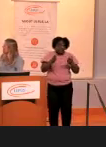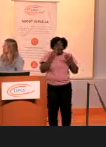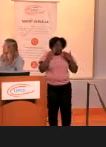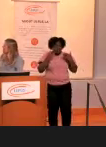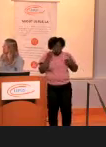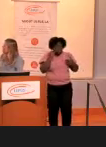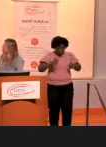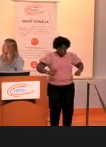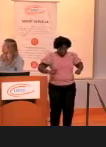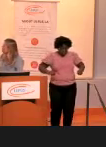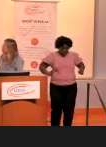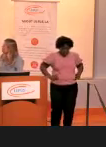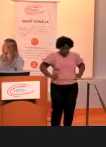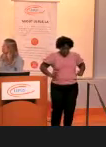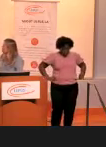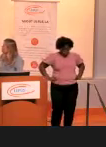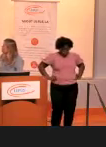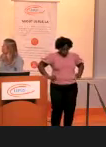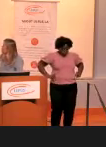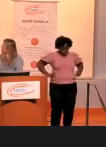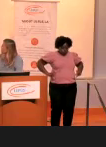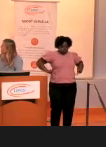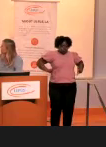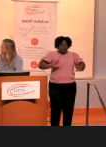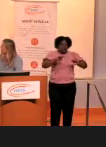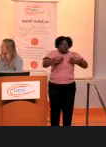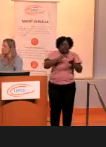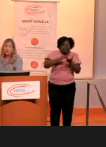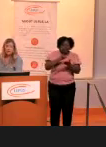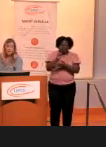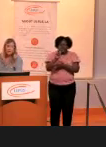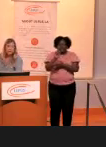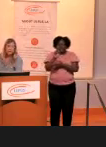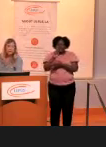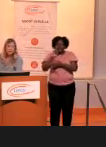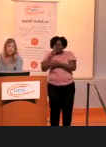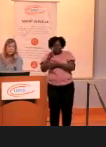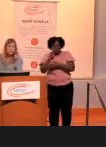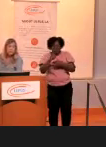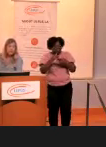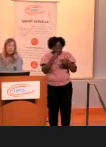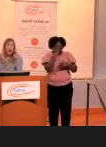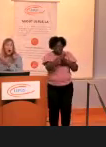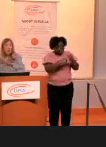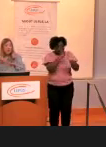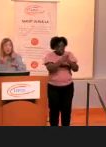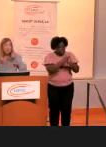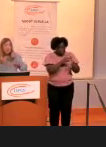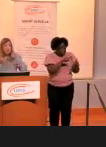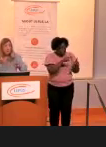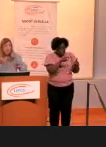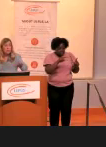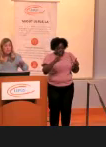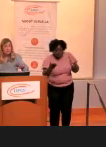in your kidneys and were on low dose steroids, no one was alive at 2 years. So our drugs